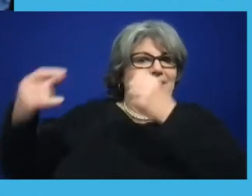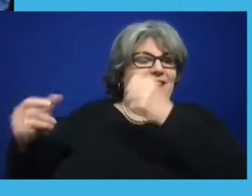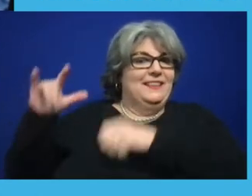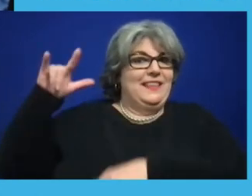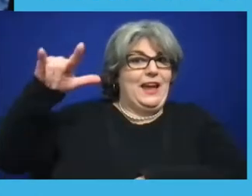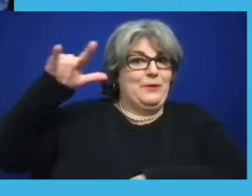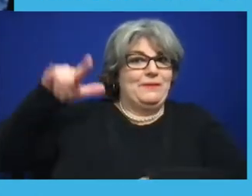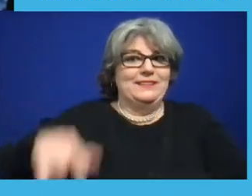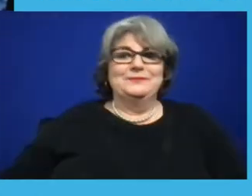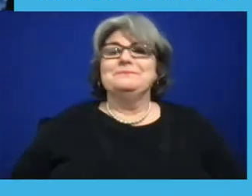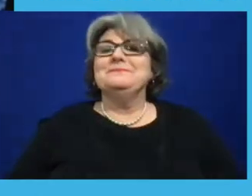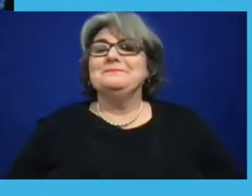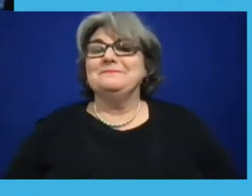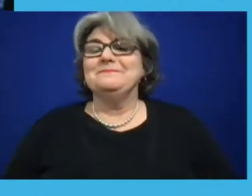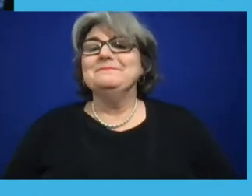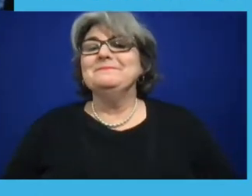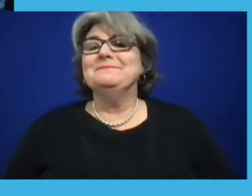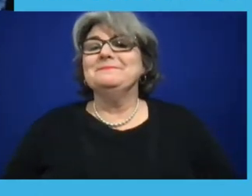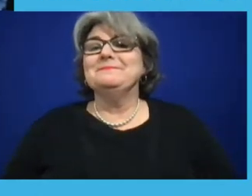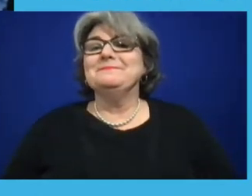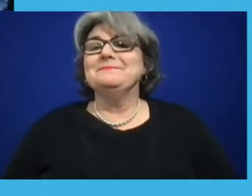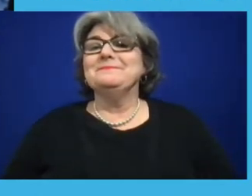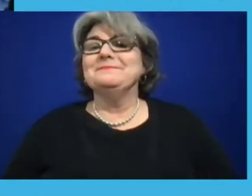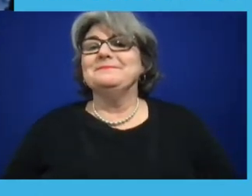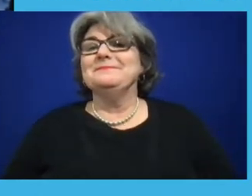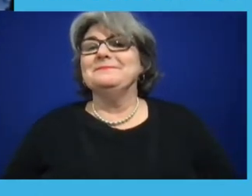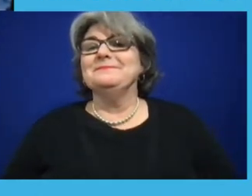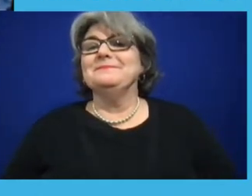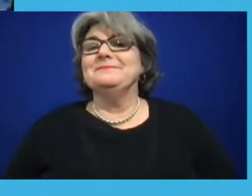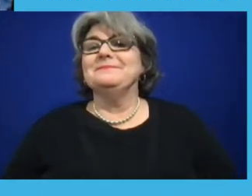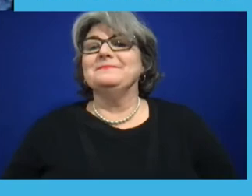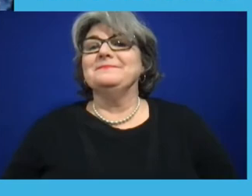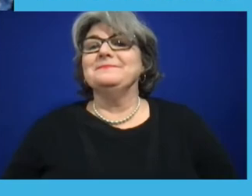Heisman winner. Let's have him fly the plane.